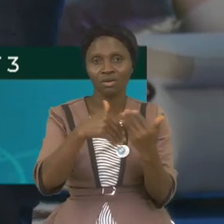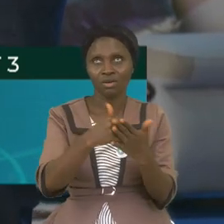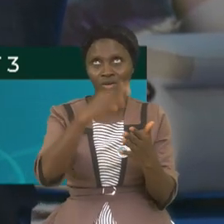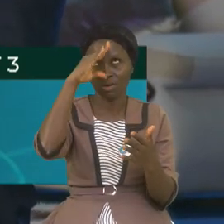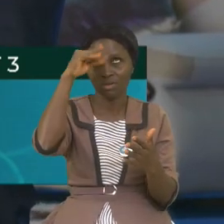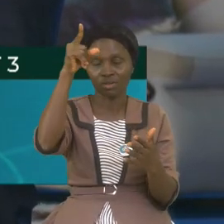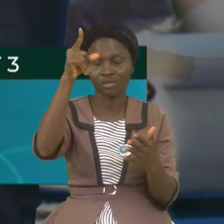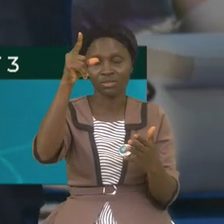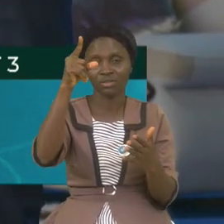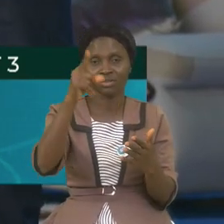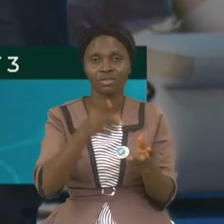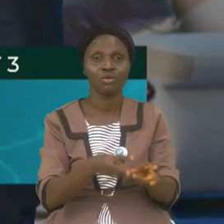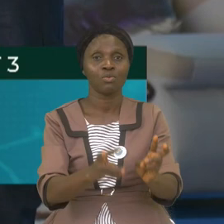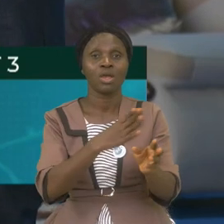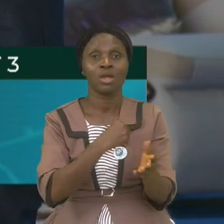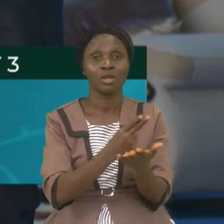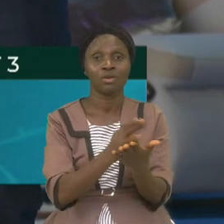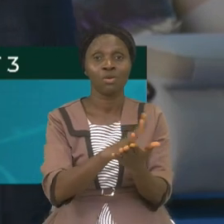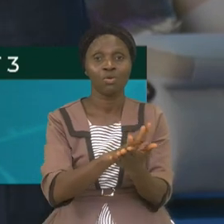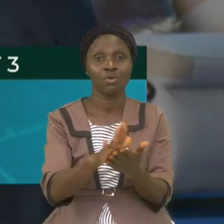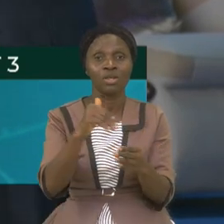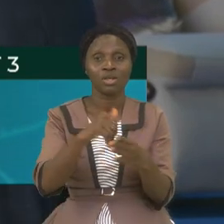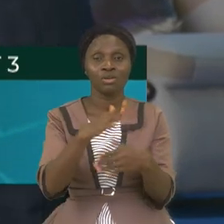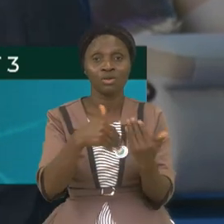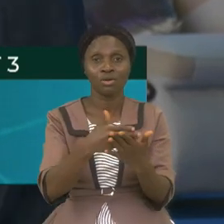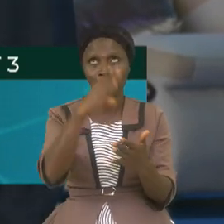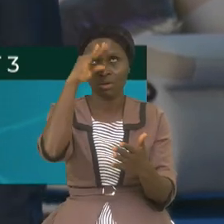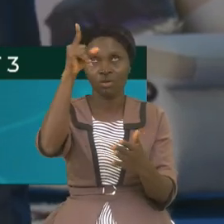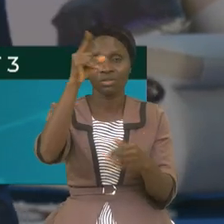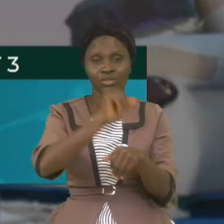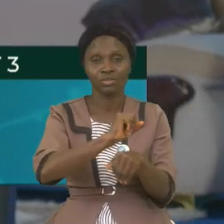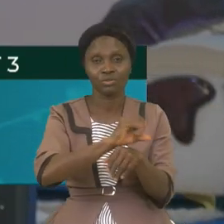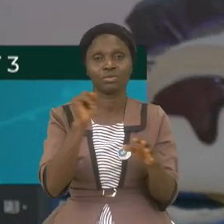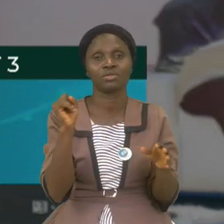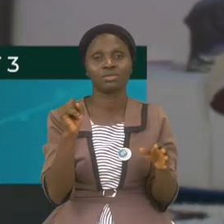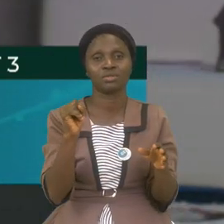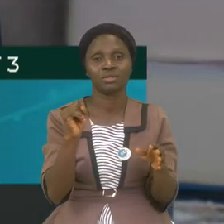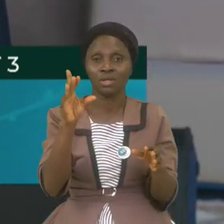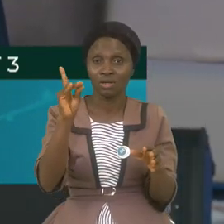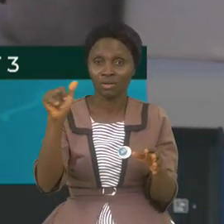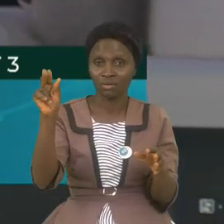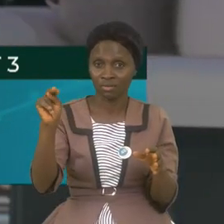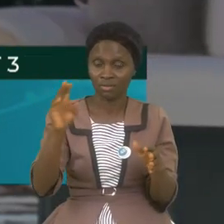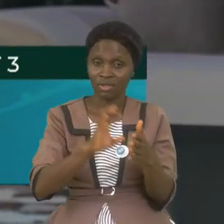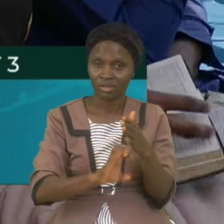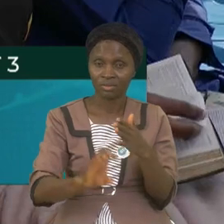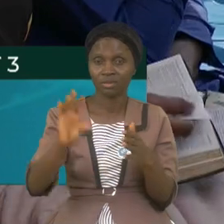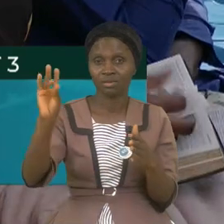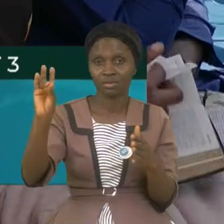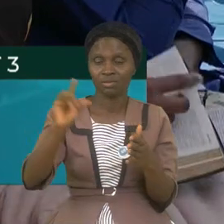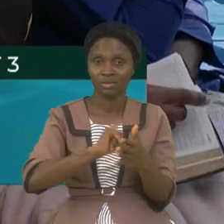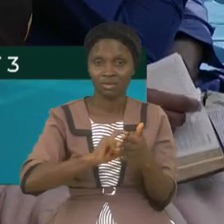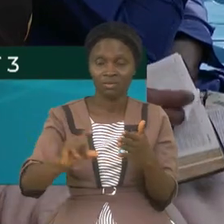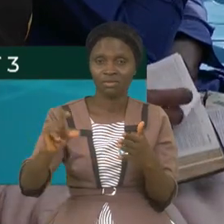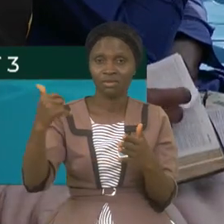holy in all his works. Daniel chapter 7, reading from verse 14.